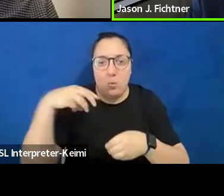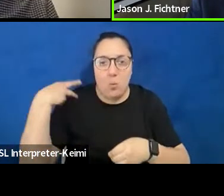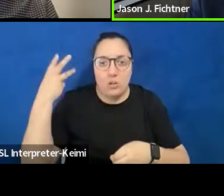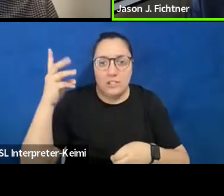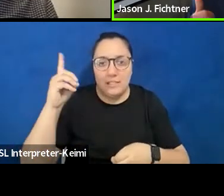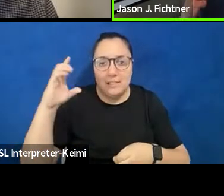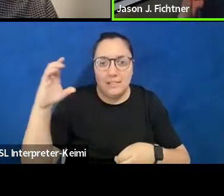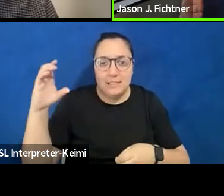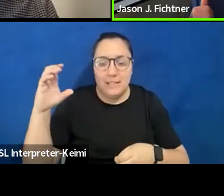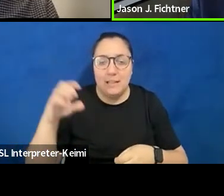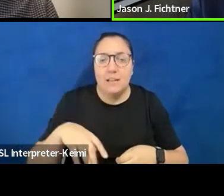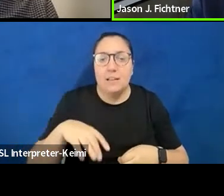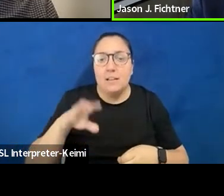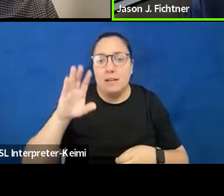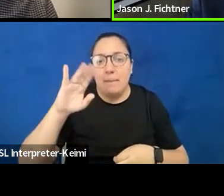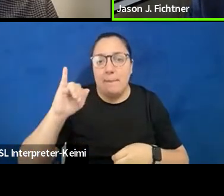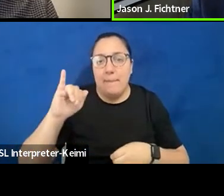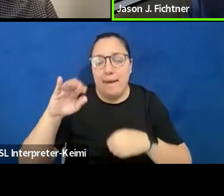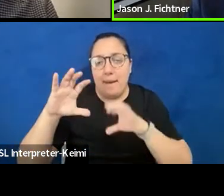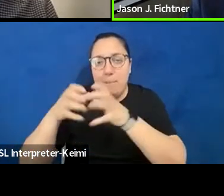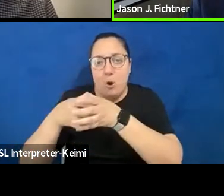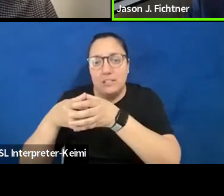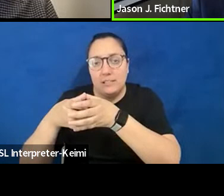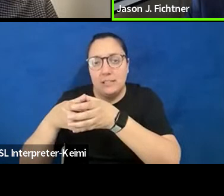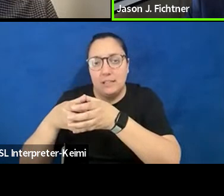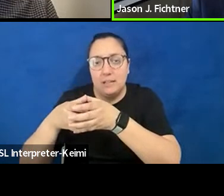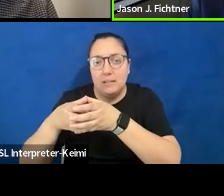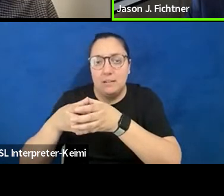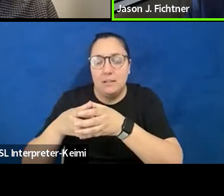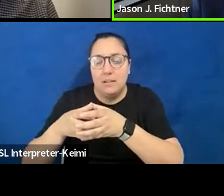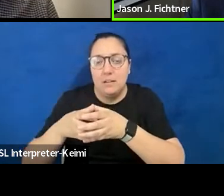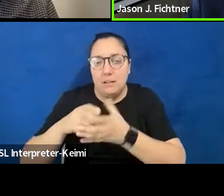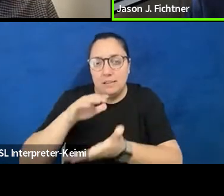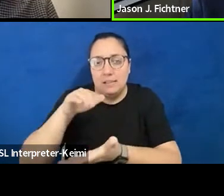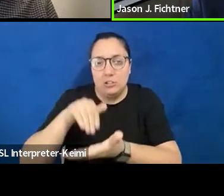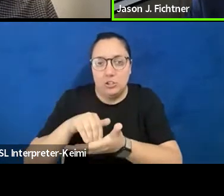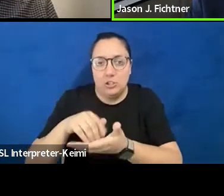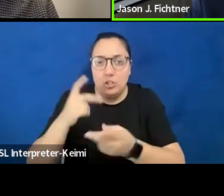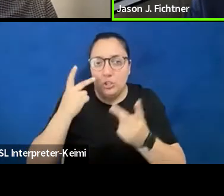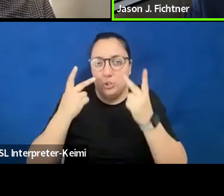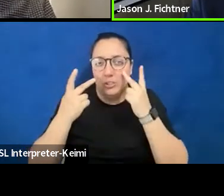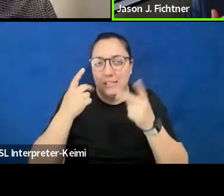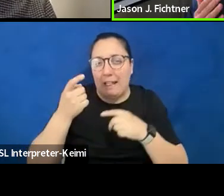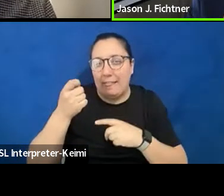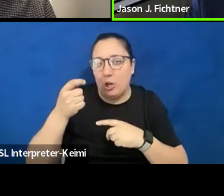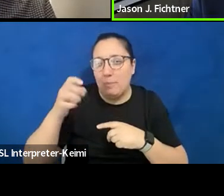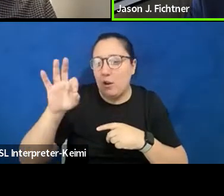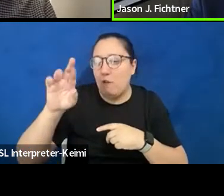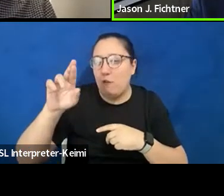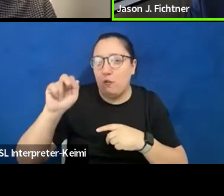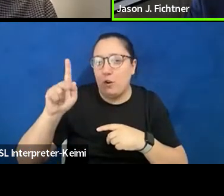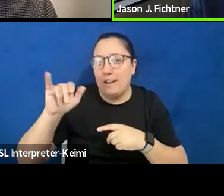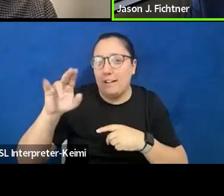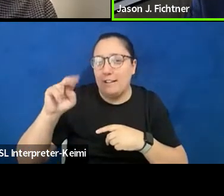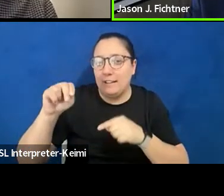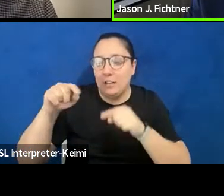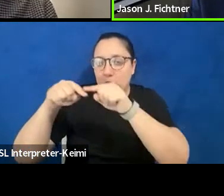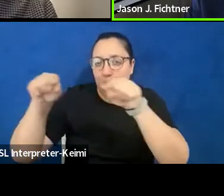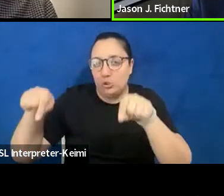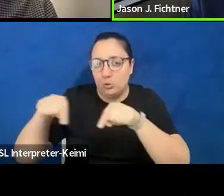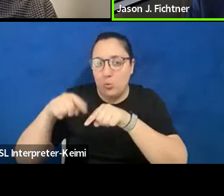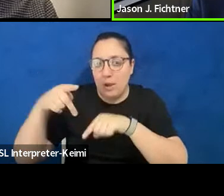Bipartisan Policy Center, and I do not have my screen blurred because behind me you can see a little bit of Franklin Square Park and also the Washington Post